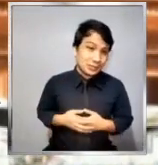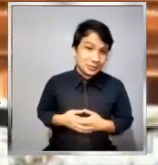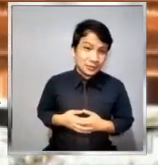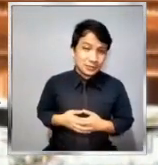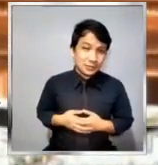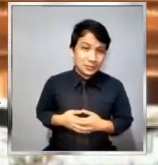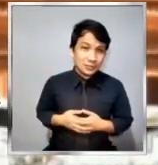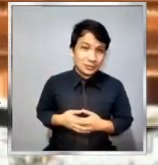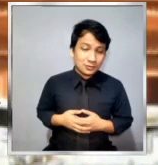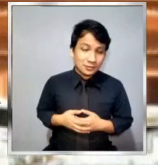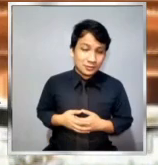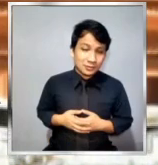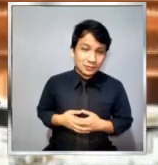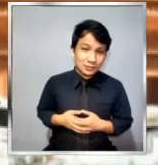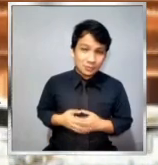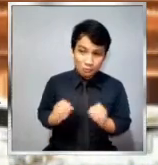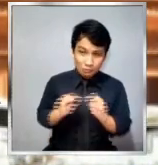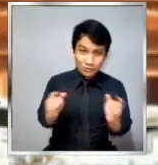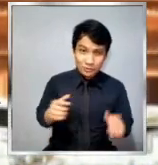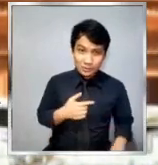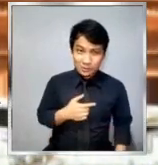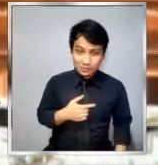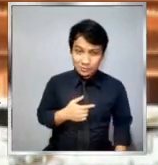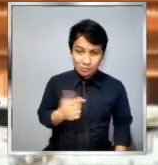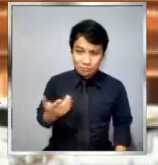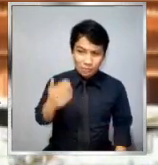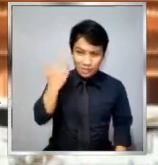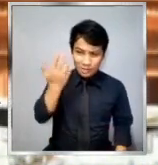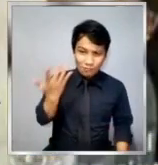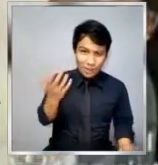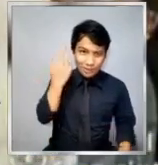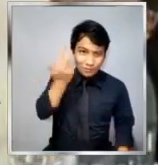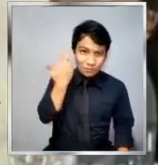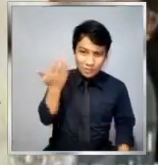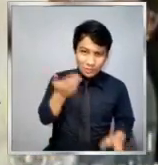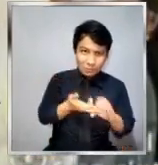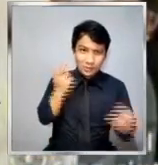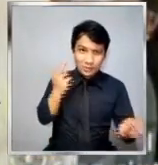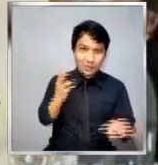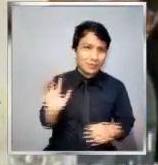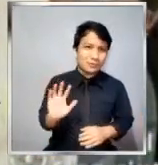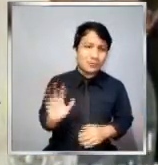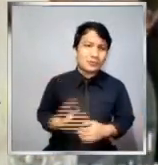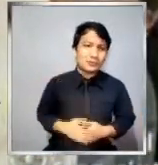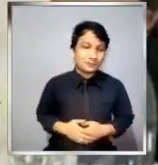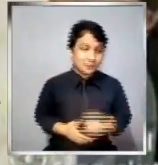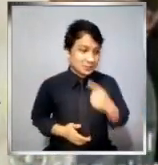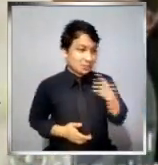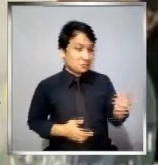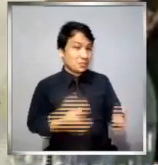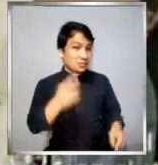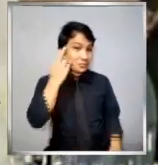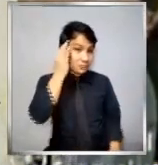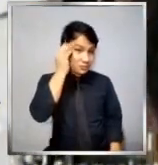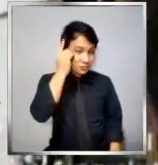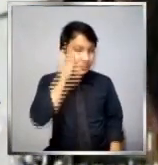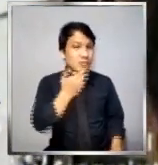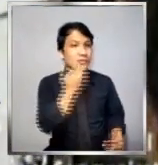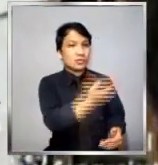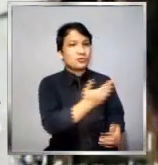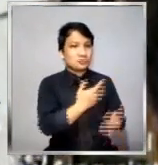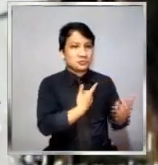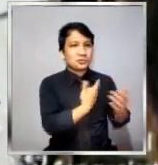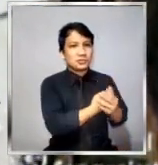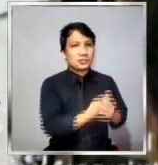any reason to resign. Thank you very much, sir, for your continued trust. Mr. Secretary, we're on the same